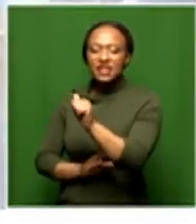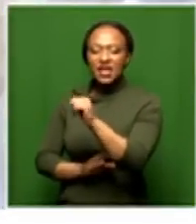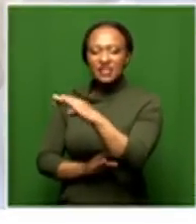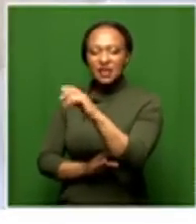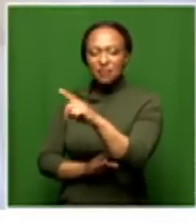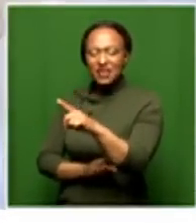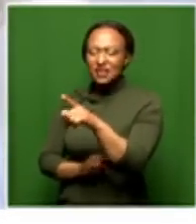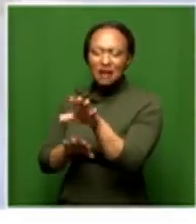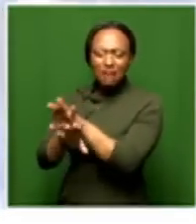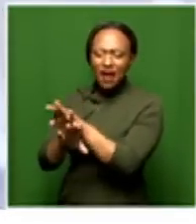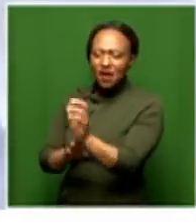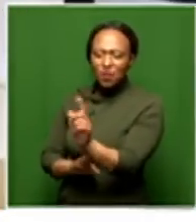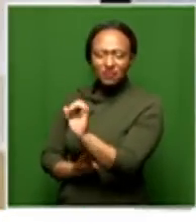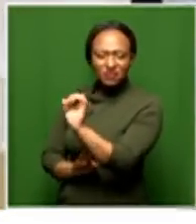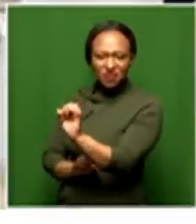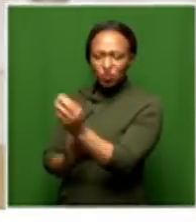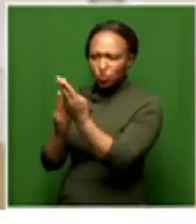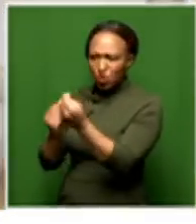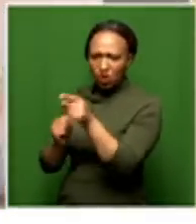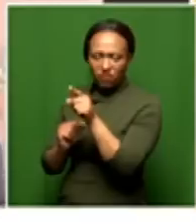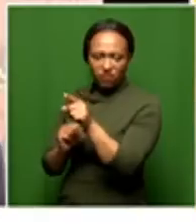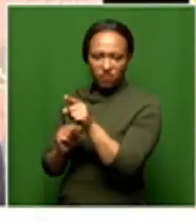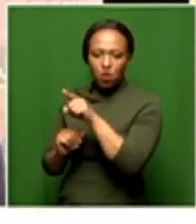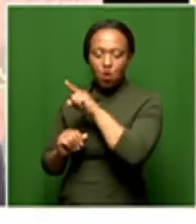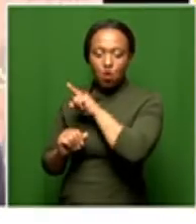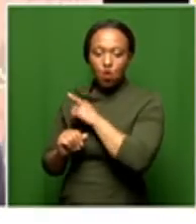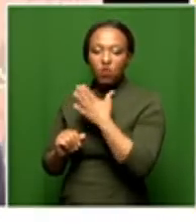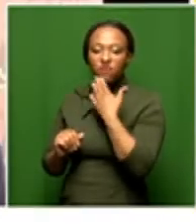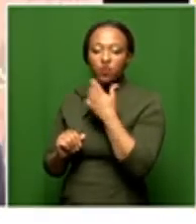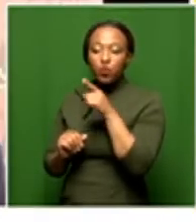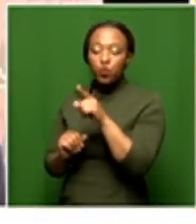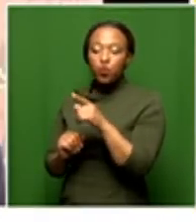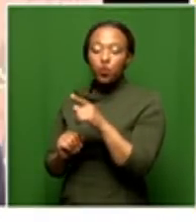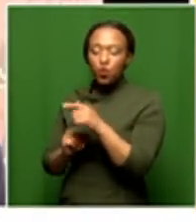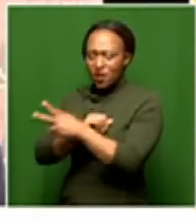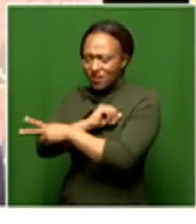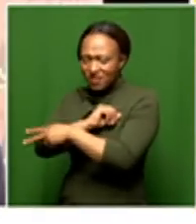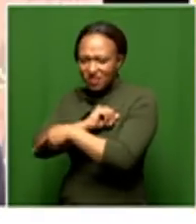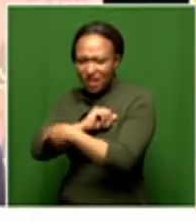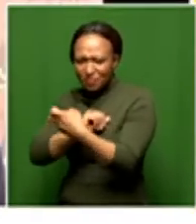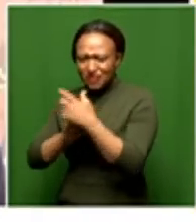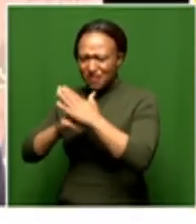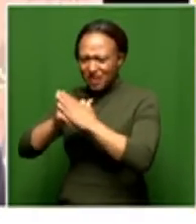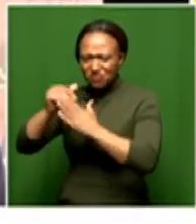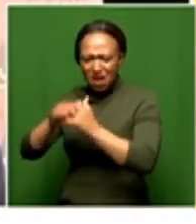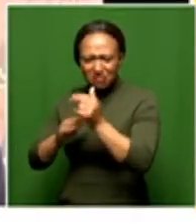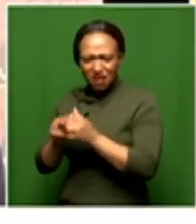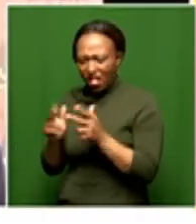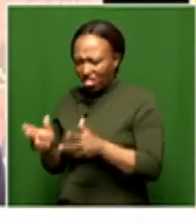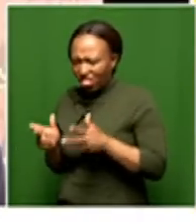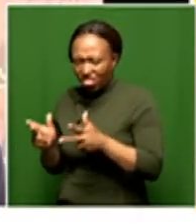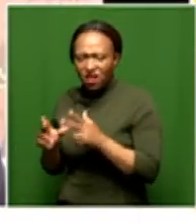SACP's plan to sort this out, and particularly with reference to the theft and the infrastructure there?